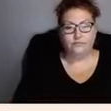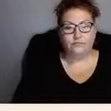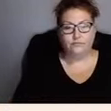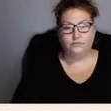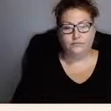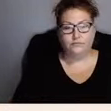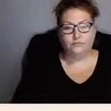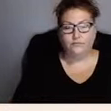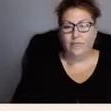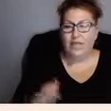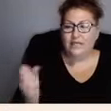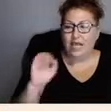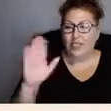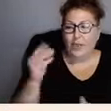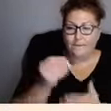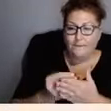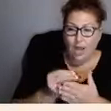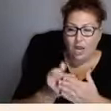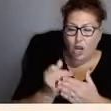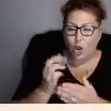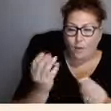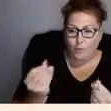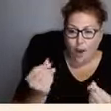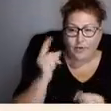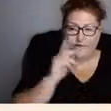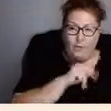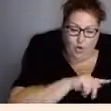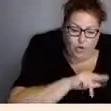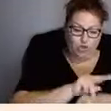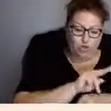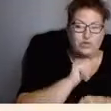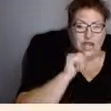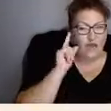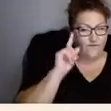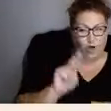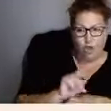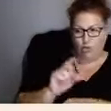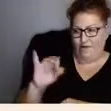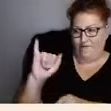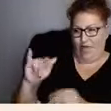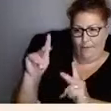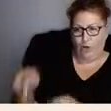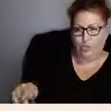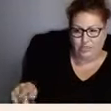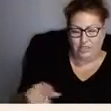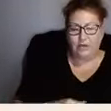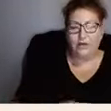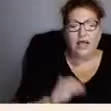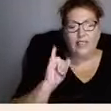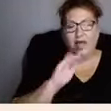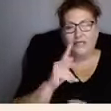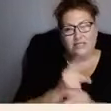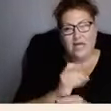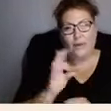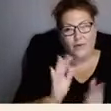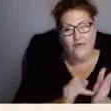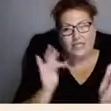Taking individuals' money or property for personal use and not for use of the individual themselves. This is a type of exploitation.